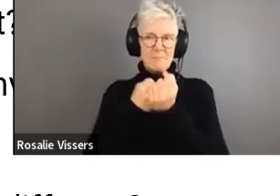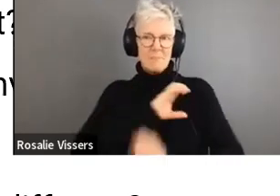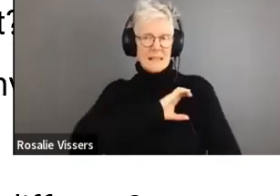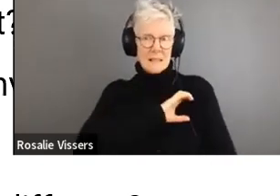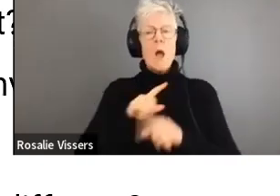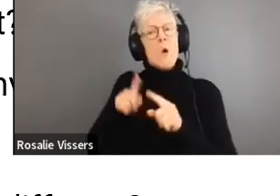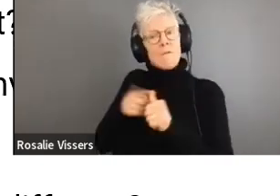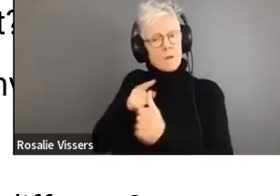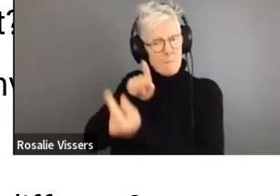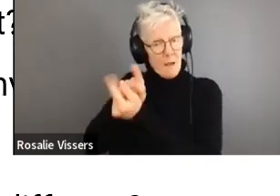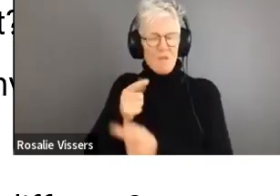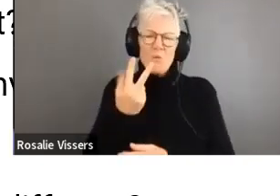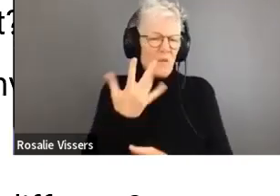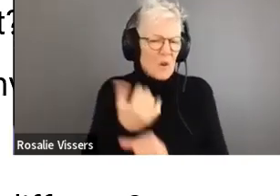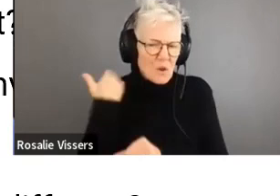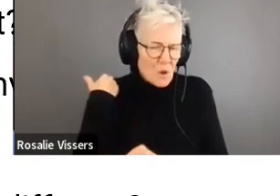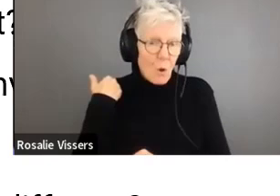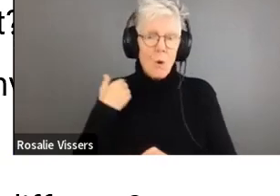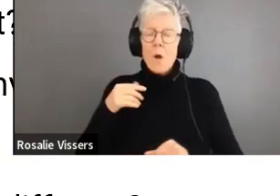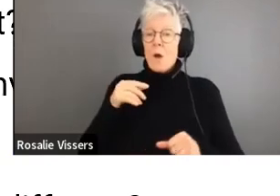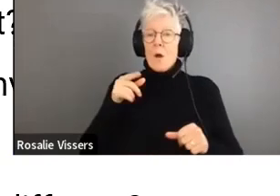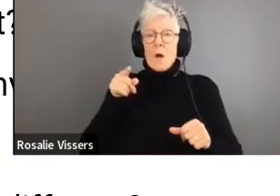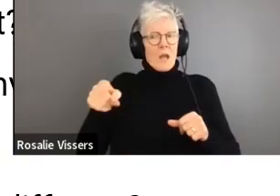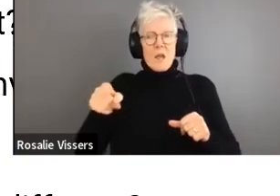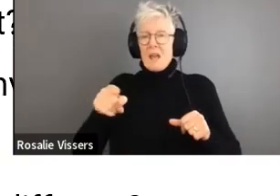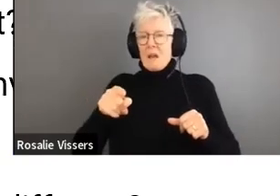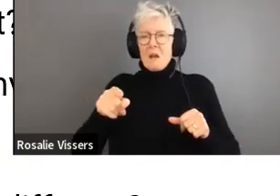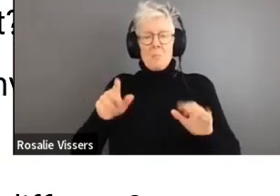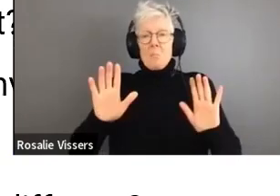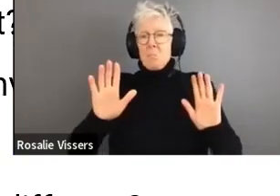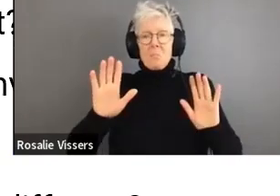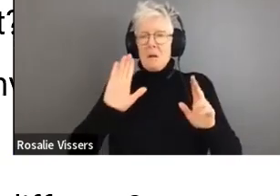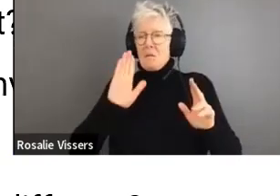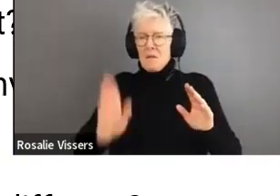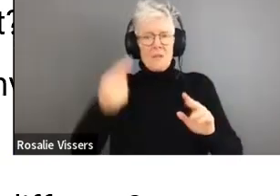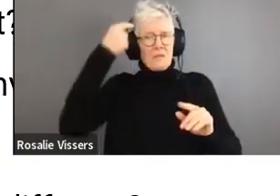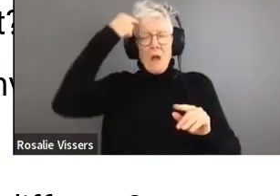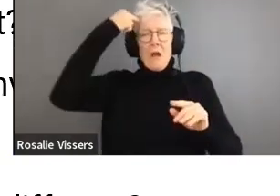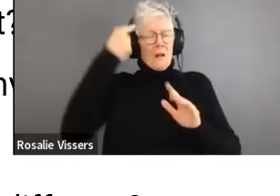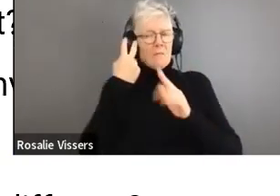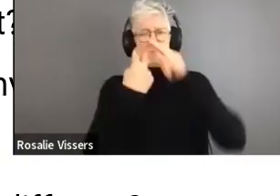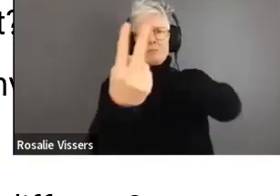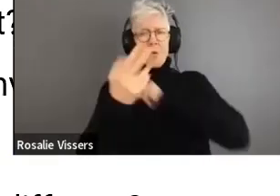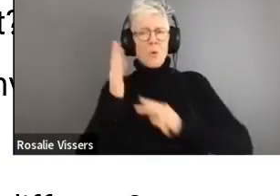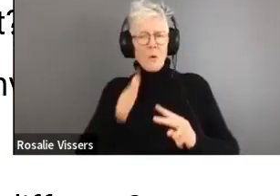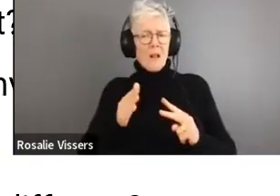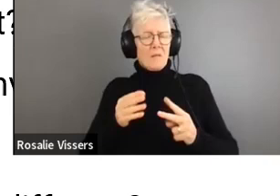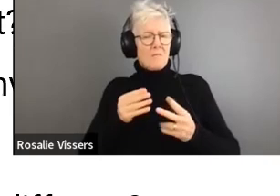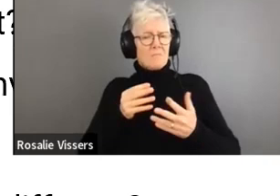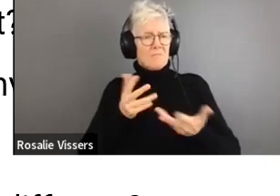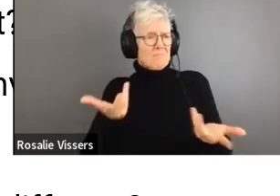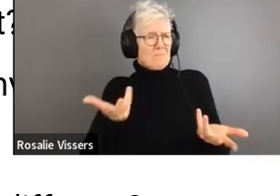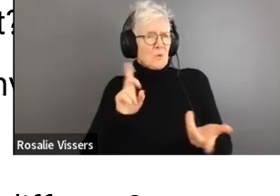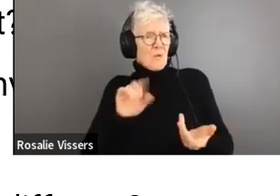we first met digitally, this was the farthest thing from his mind. And I said to him, I knew you when. He says, yeah.